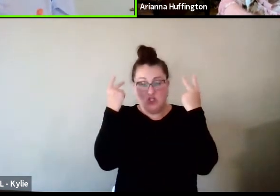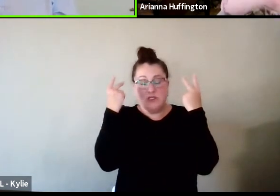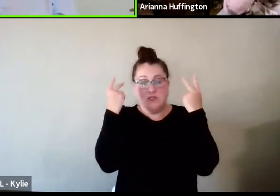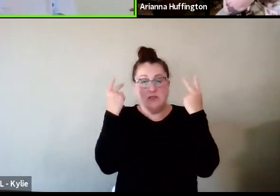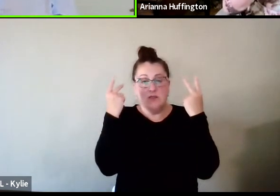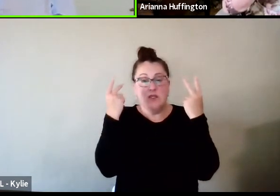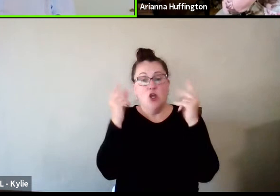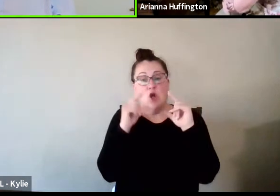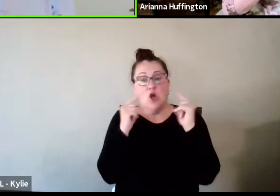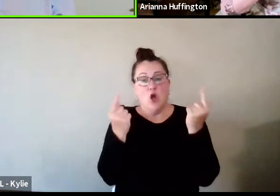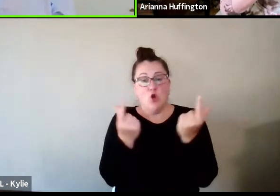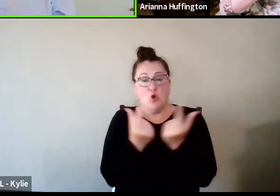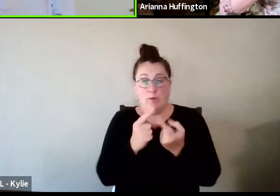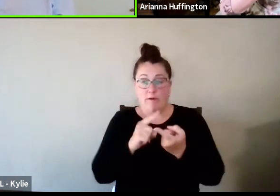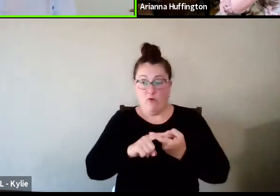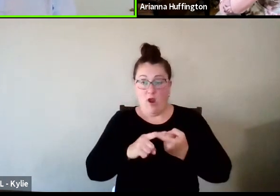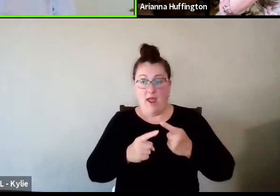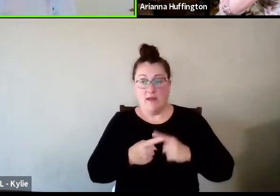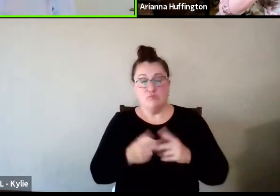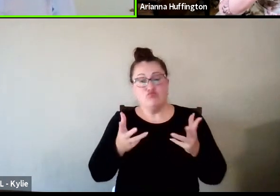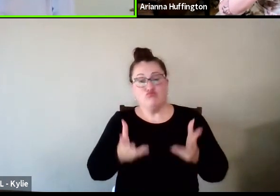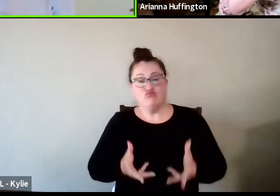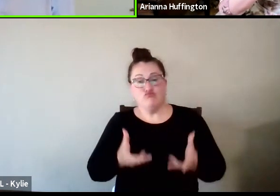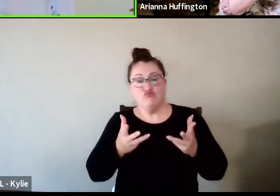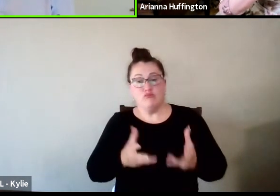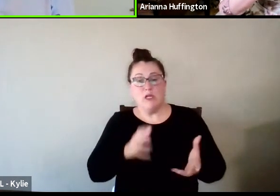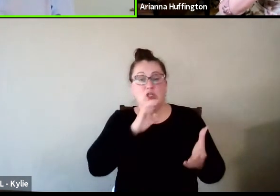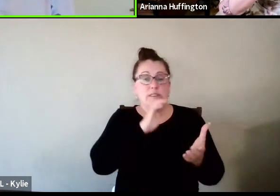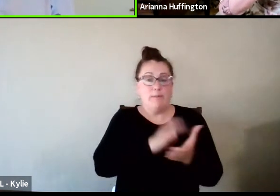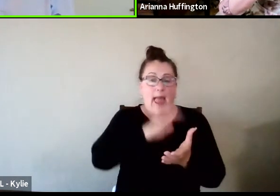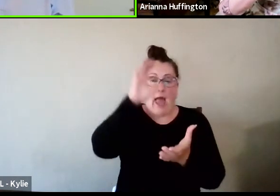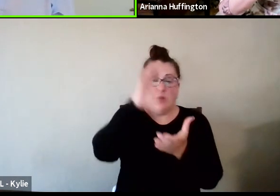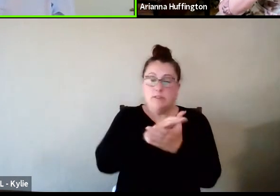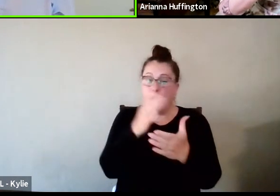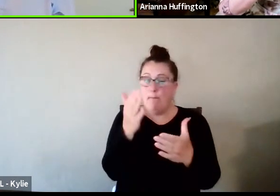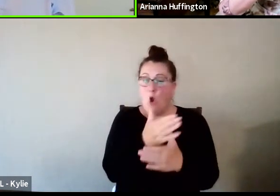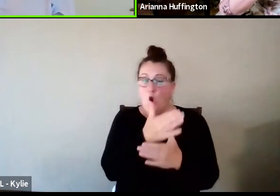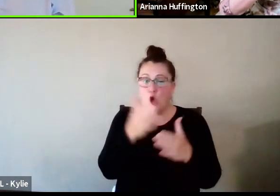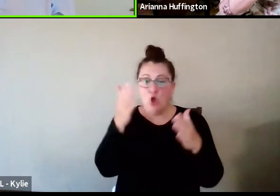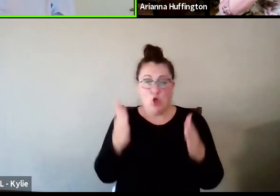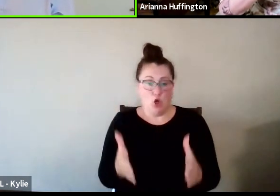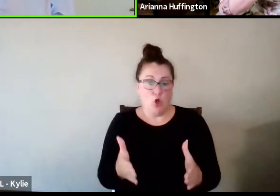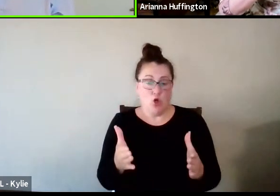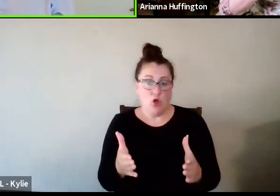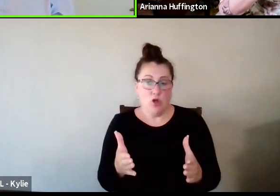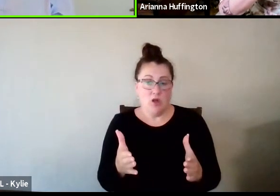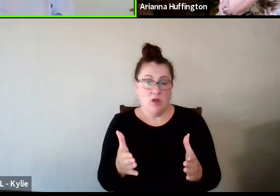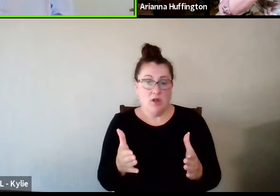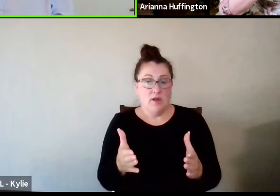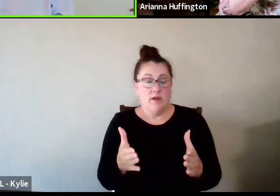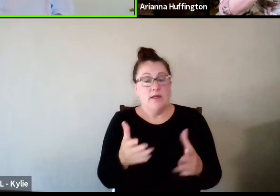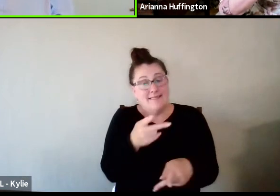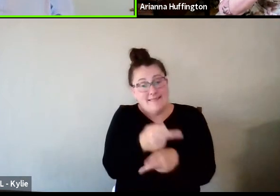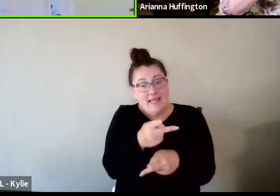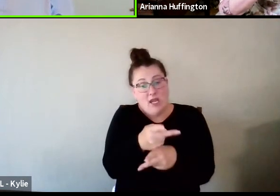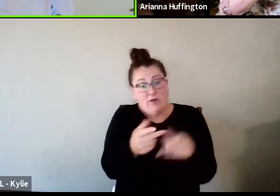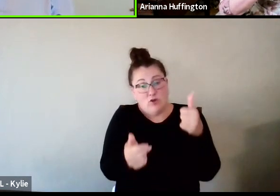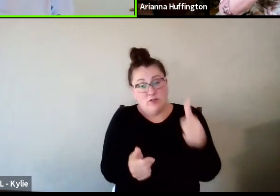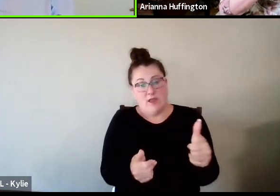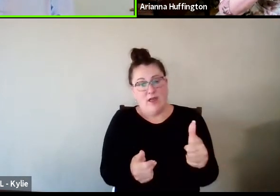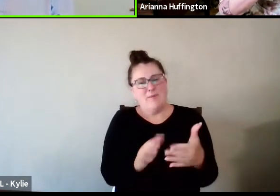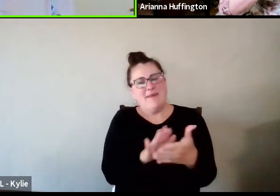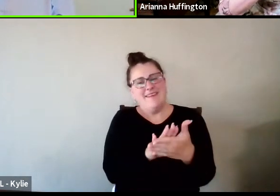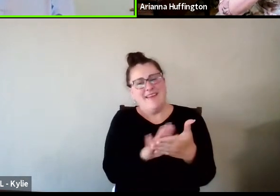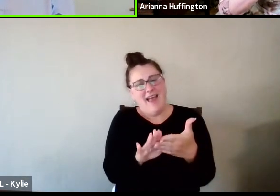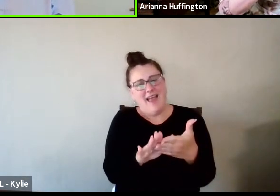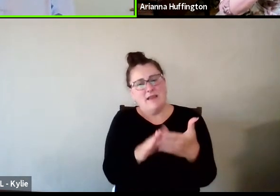a group of friends, maybe your spouse or partner, to take care of yourself and be kind with